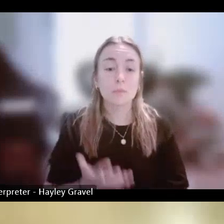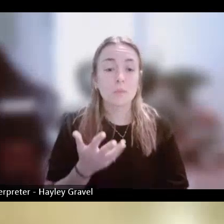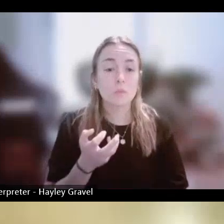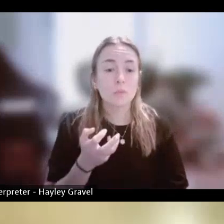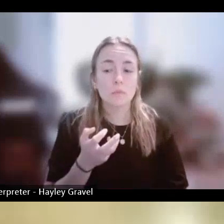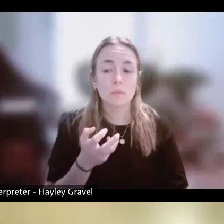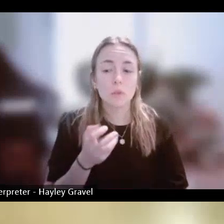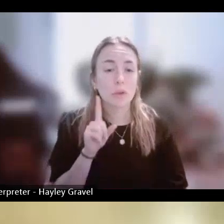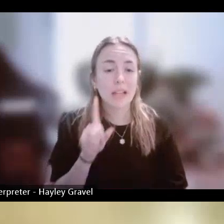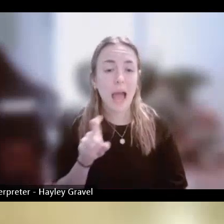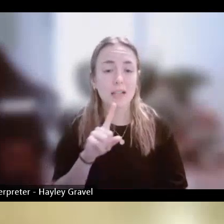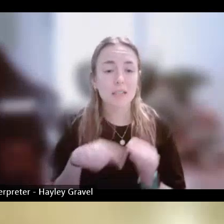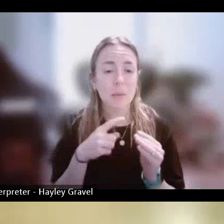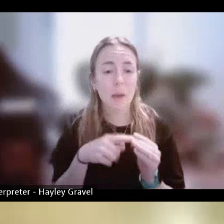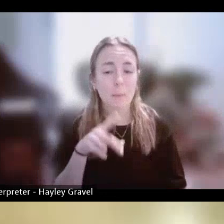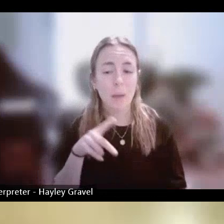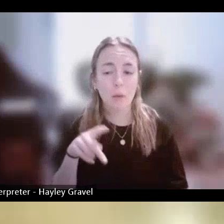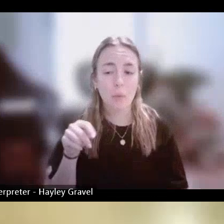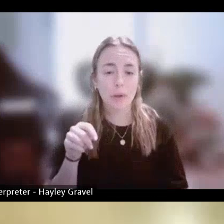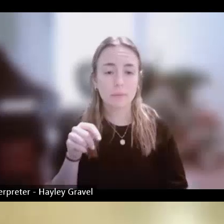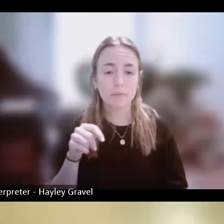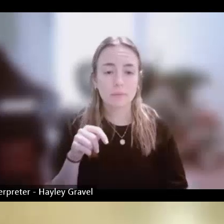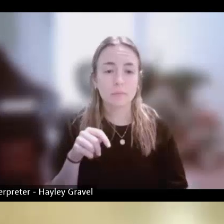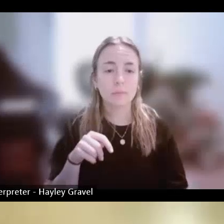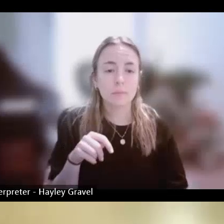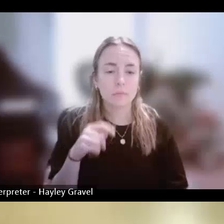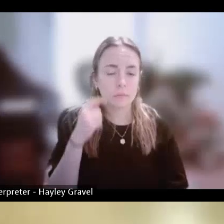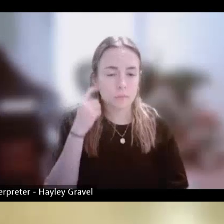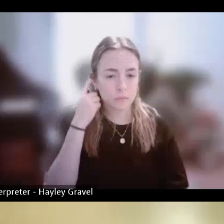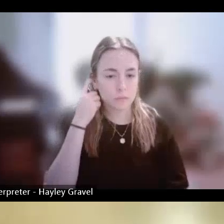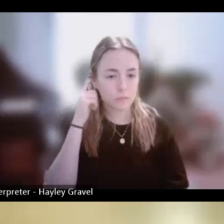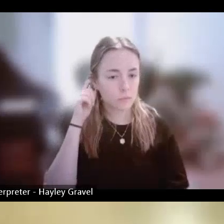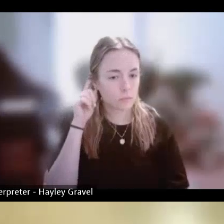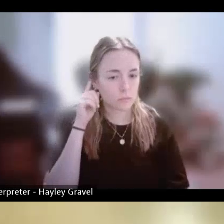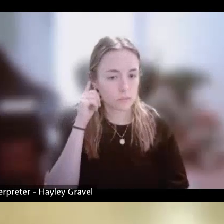Did you all get your survey to rate me? Did that come to you?